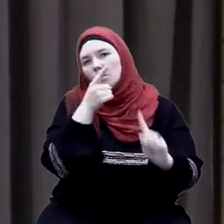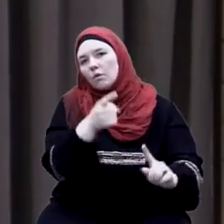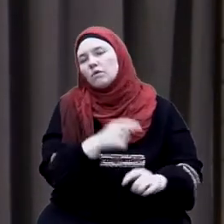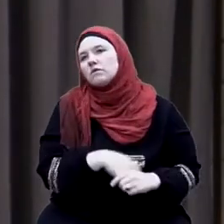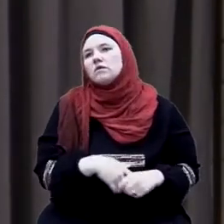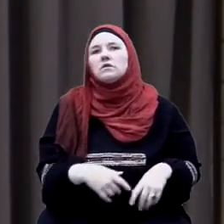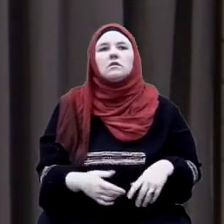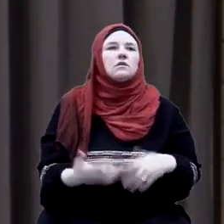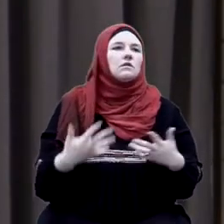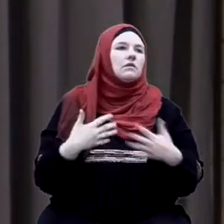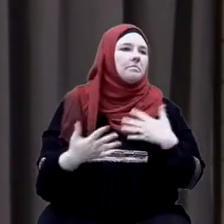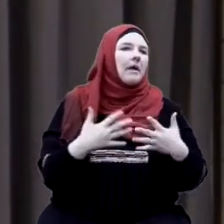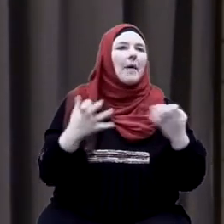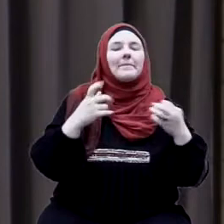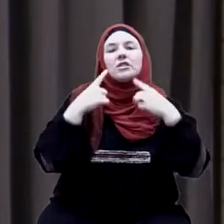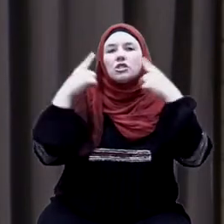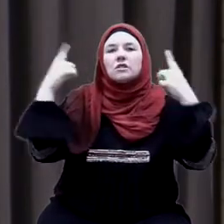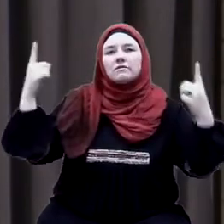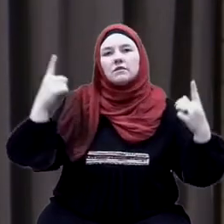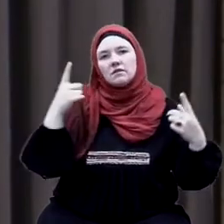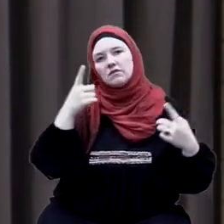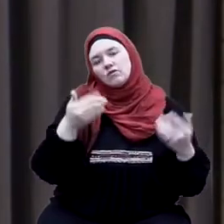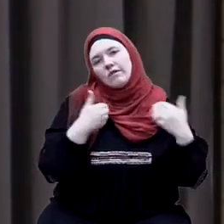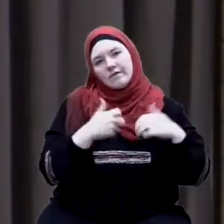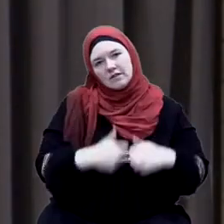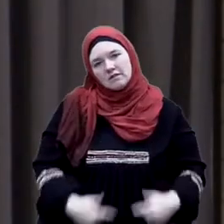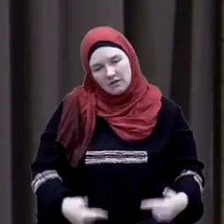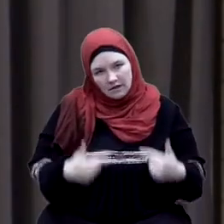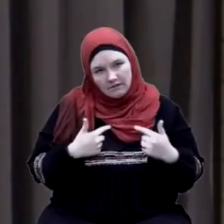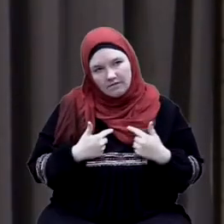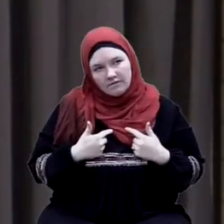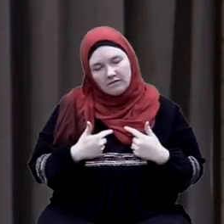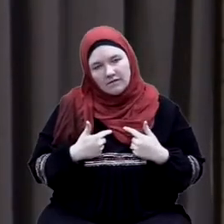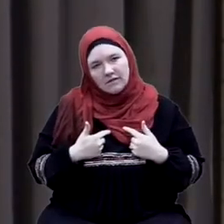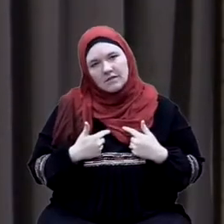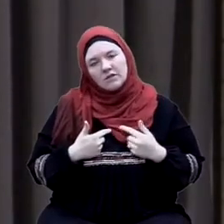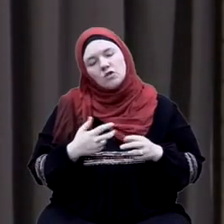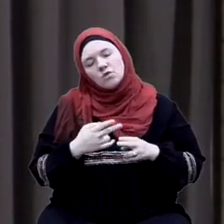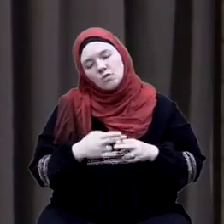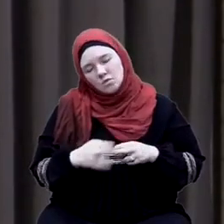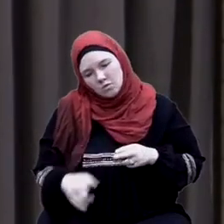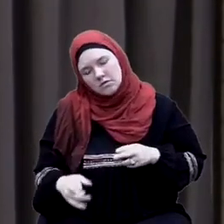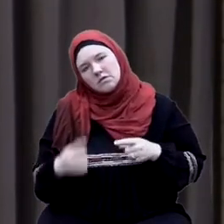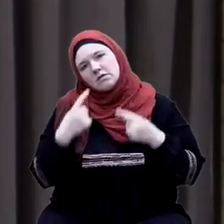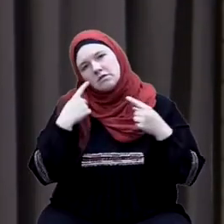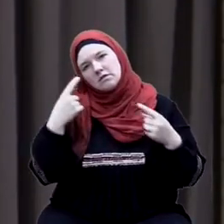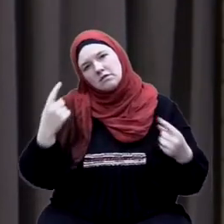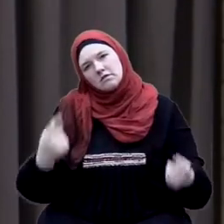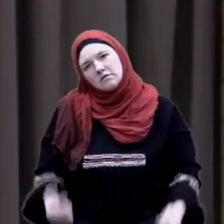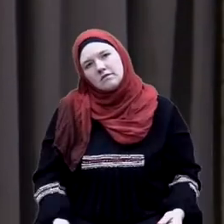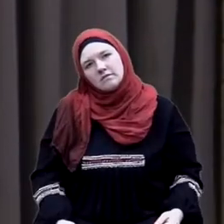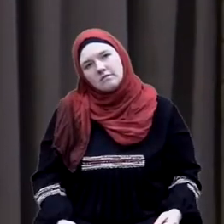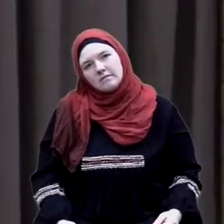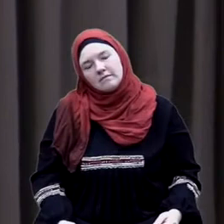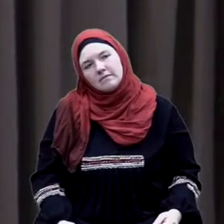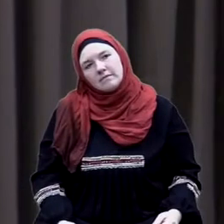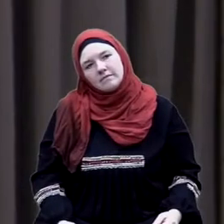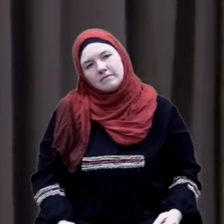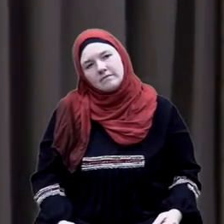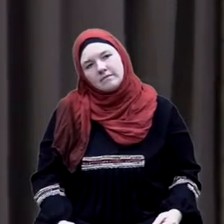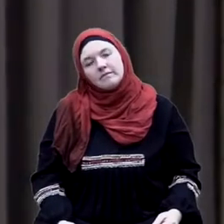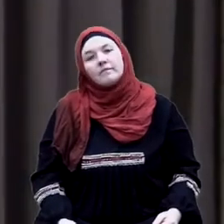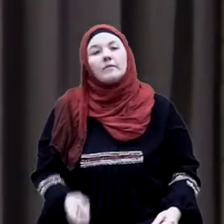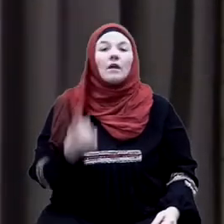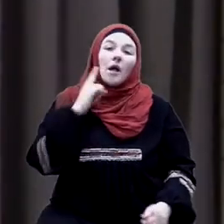matter how much achievement and success you achieve in this life, it is a short-lived success. So in terms of